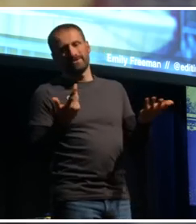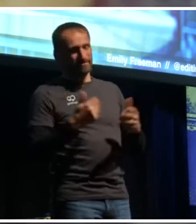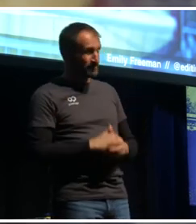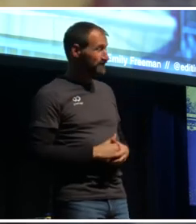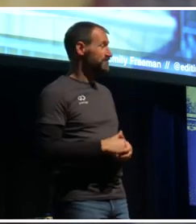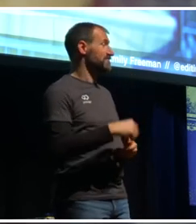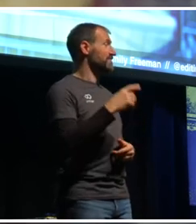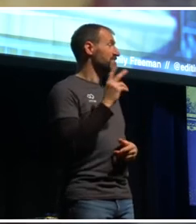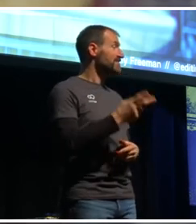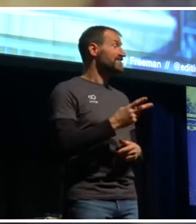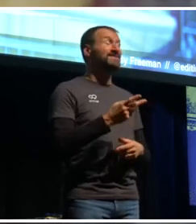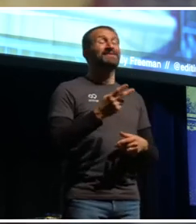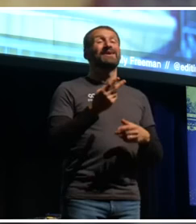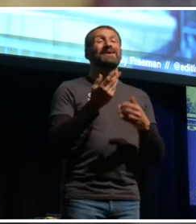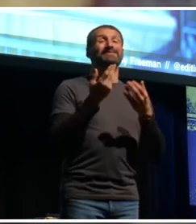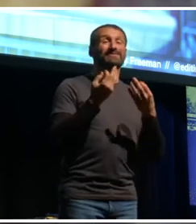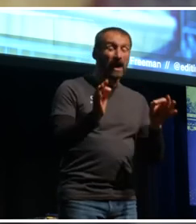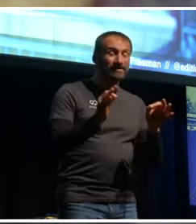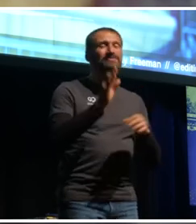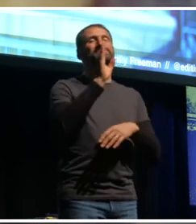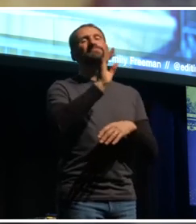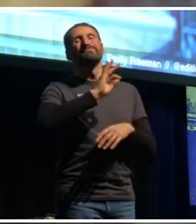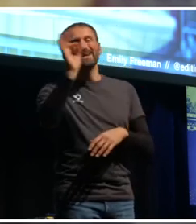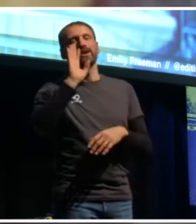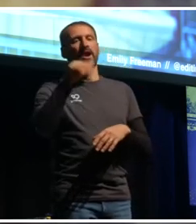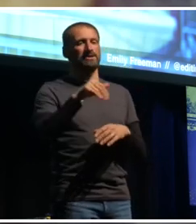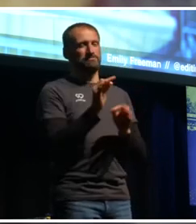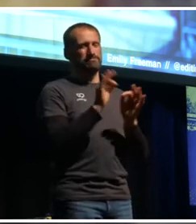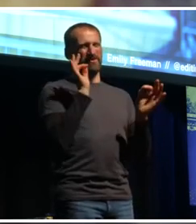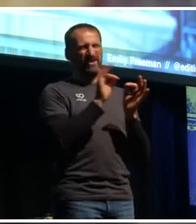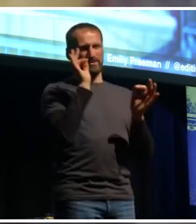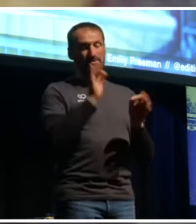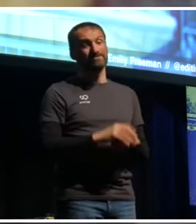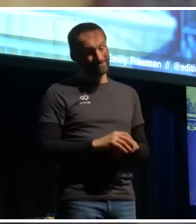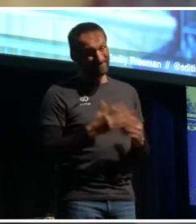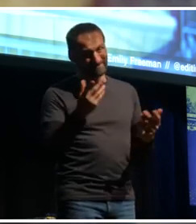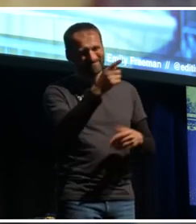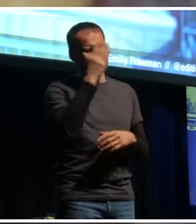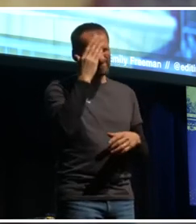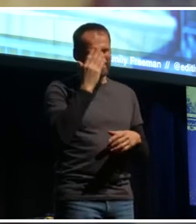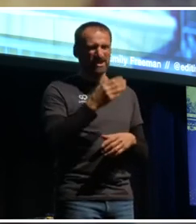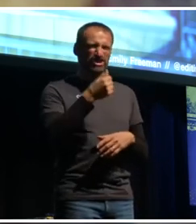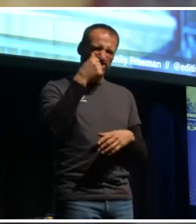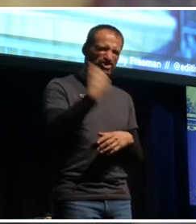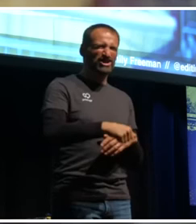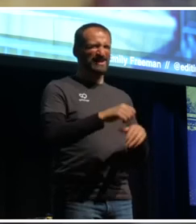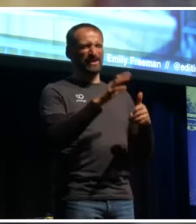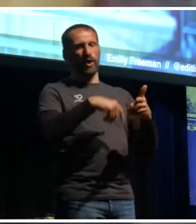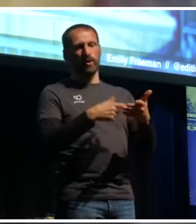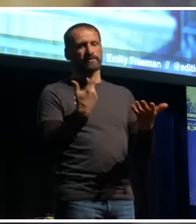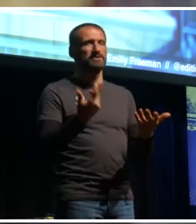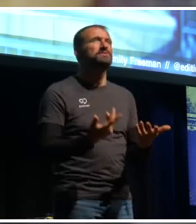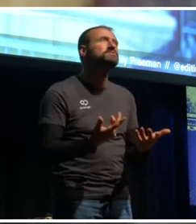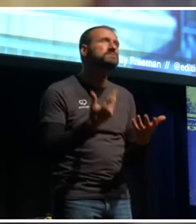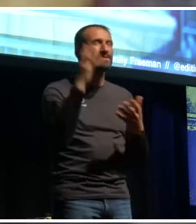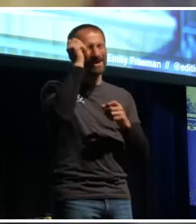progress. We've all deployed some pretty shitty code. The kind that kind of keeps us up at night because we're pretty sure it's brittle and it might bring